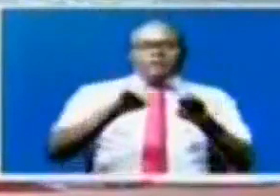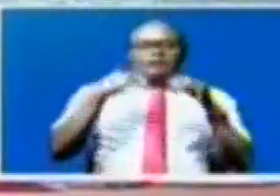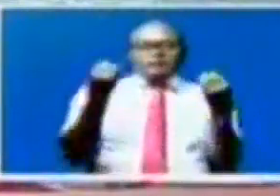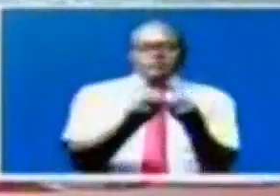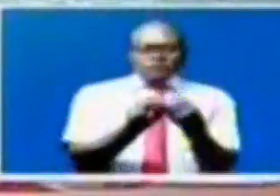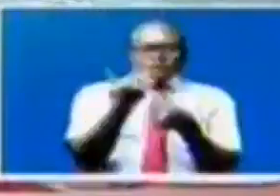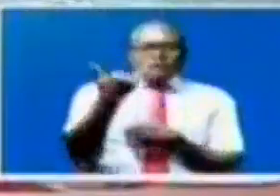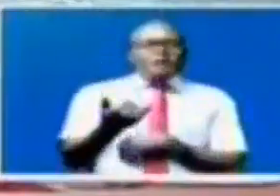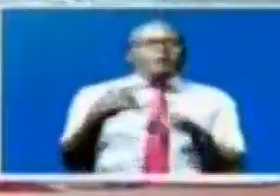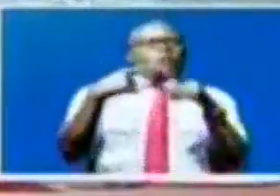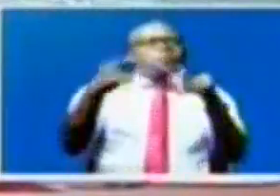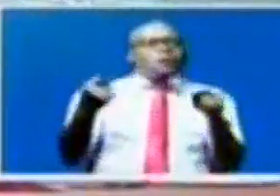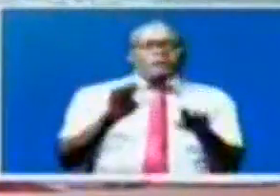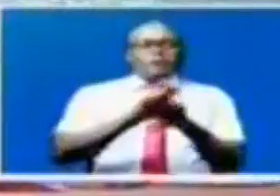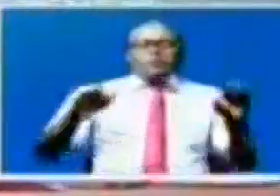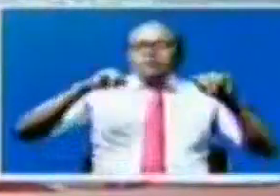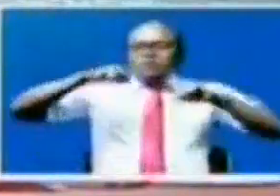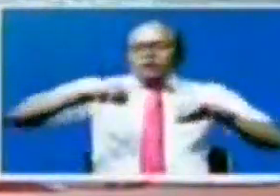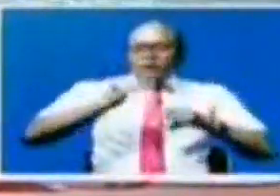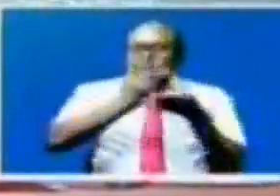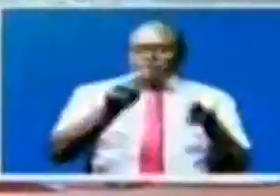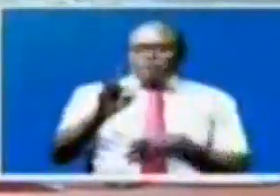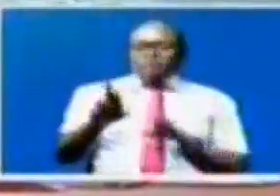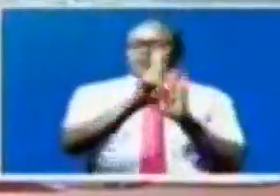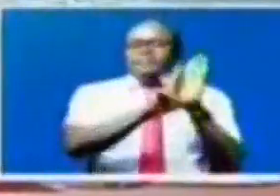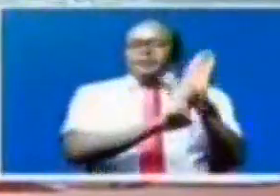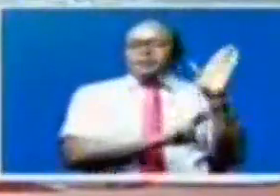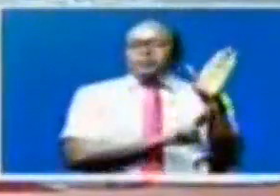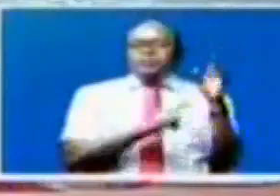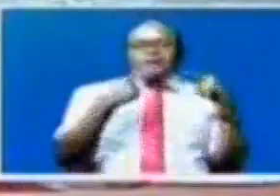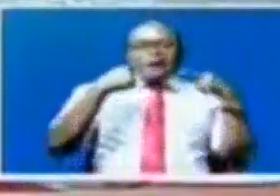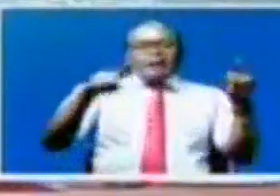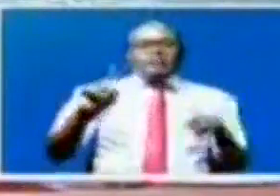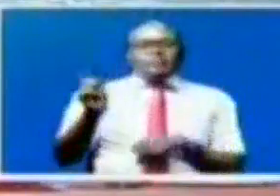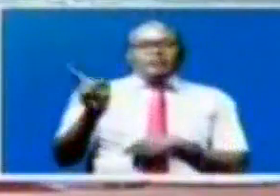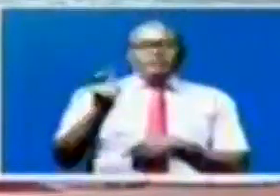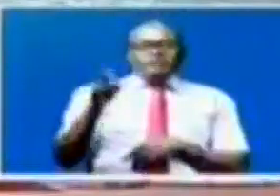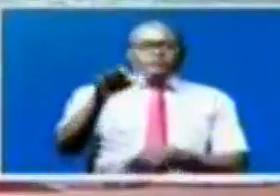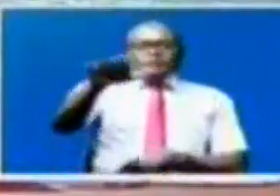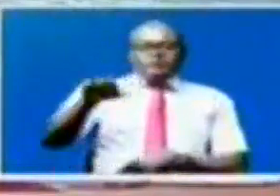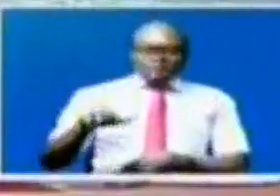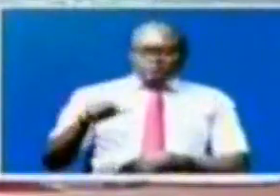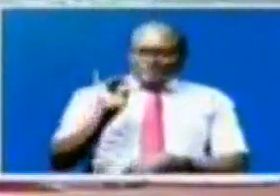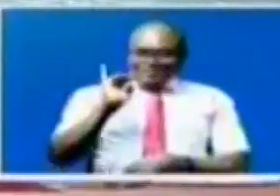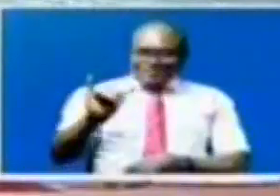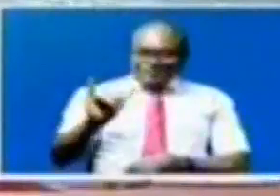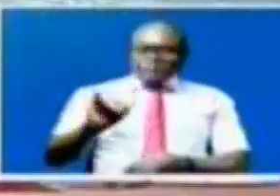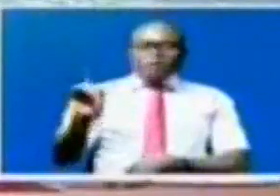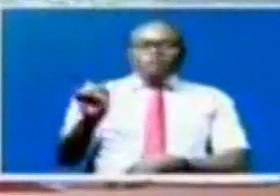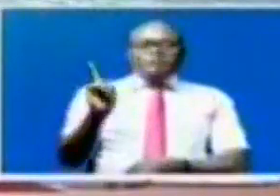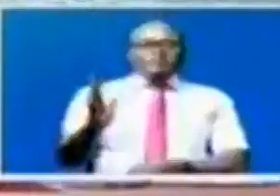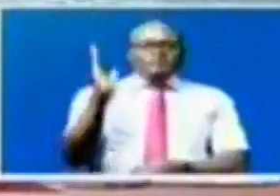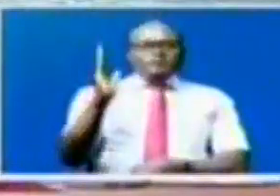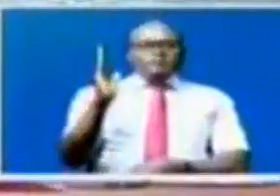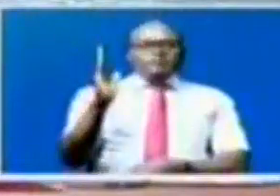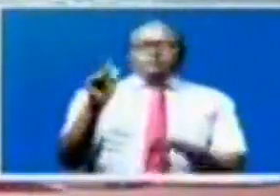associations, who now say they do not agree with some of the regulations announced by the Ministry of Transport and that of Interior. The